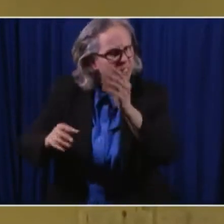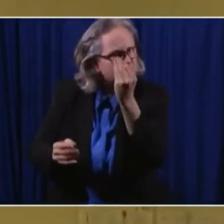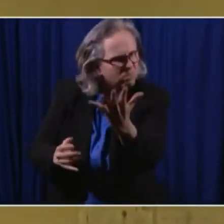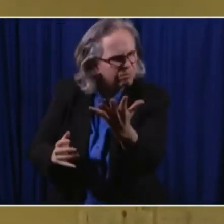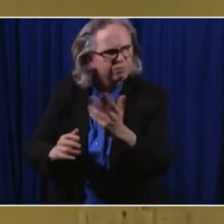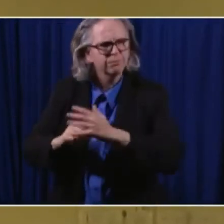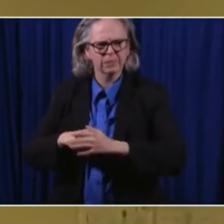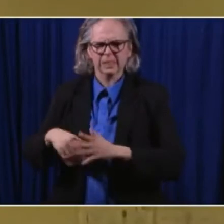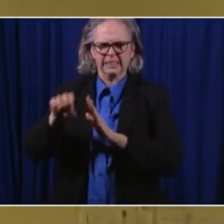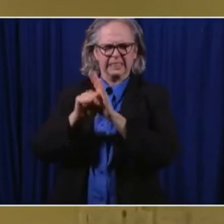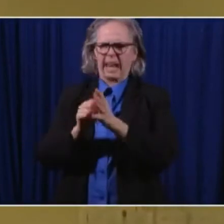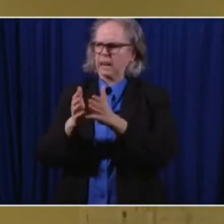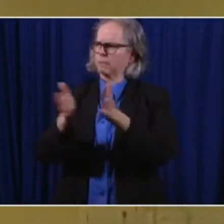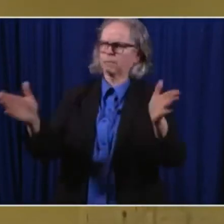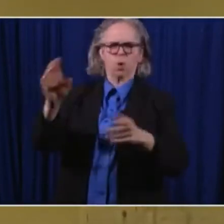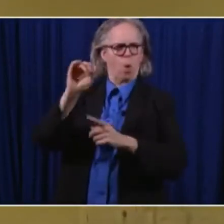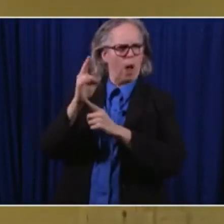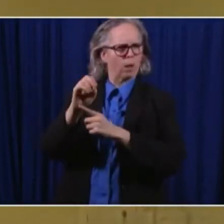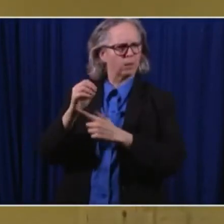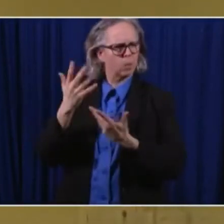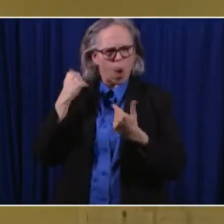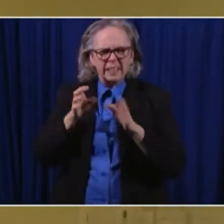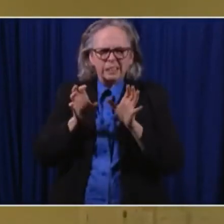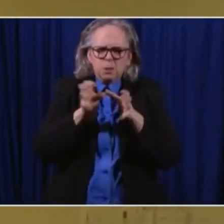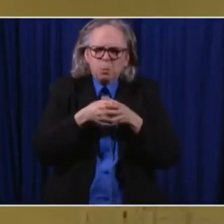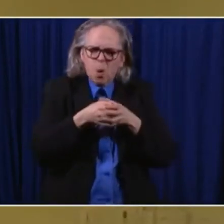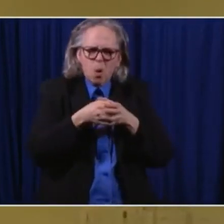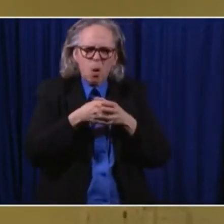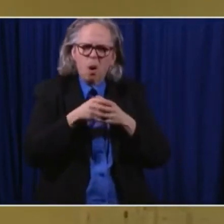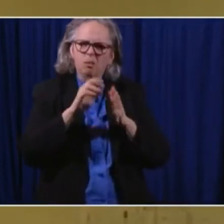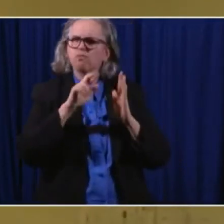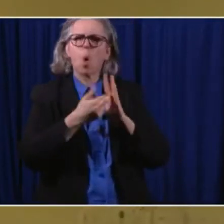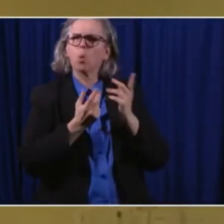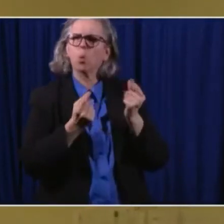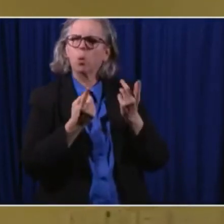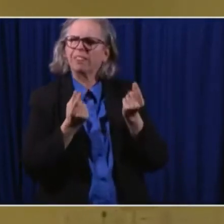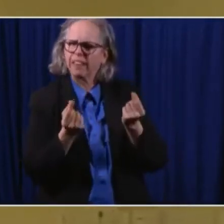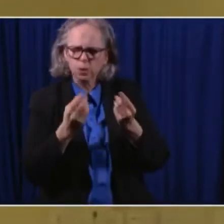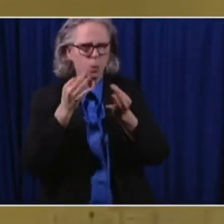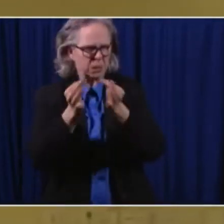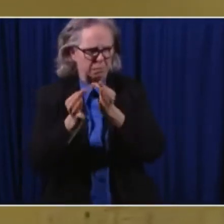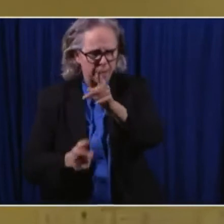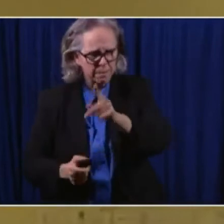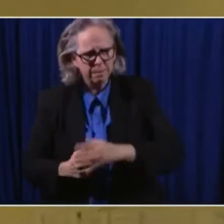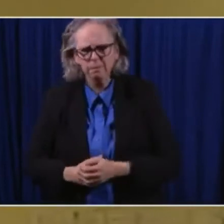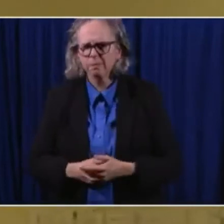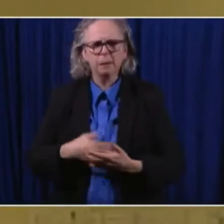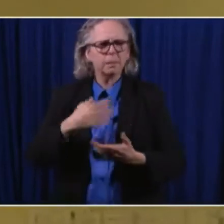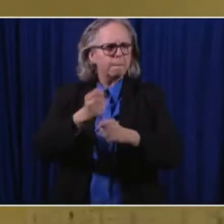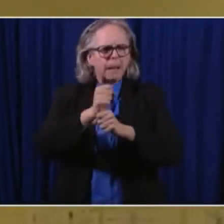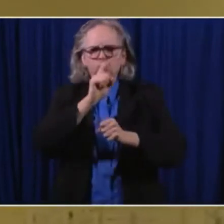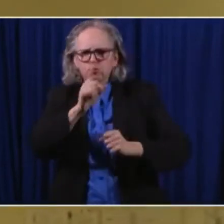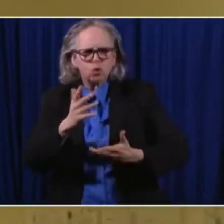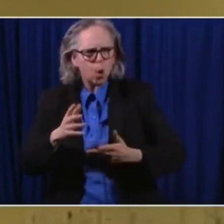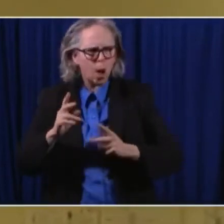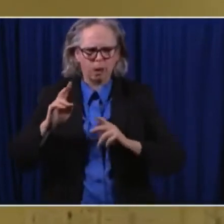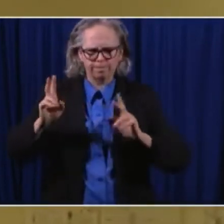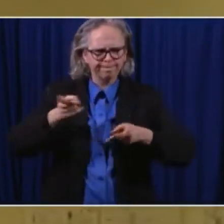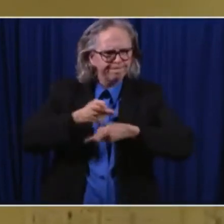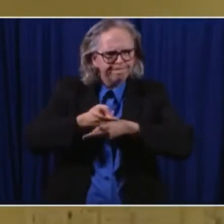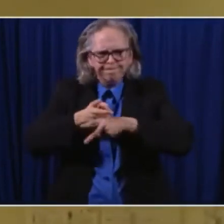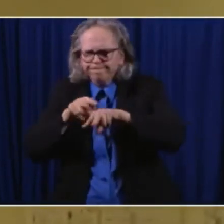this unit is responsible for the readiness of the Ohio National Guard, the medical readiness, the psychological readiness. This unit here